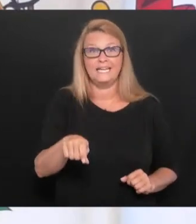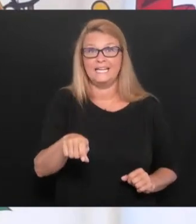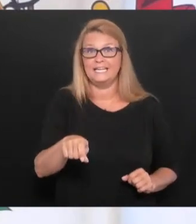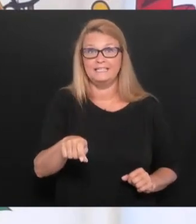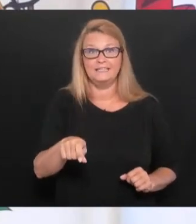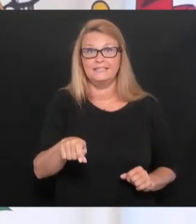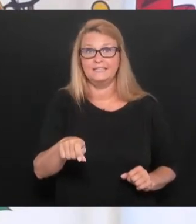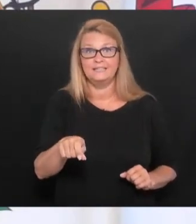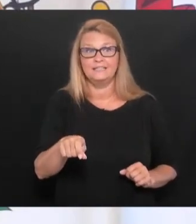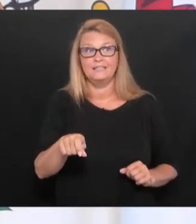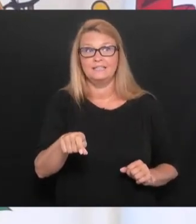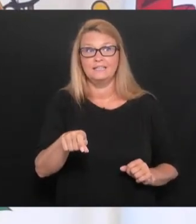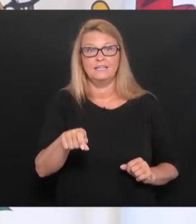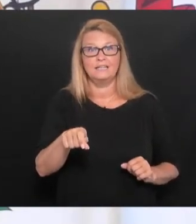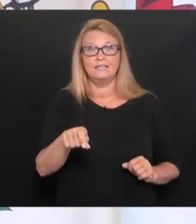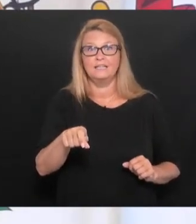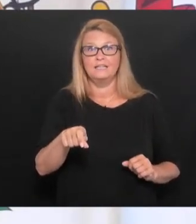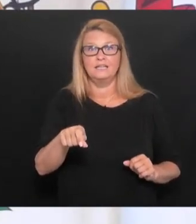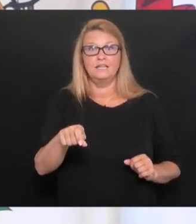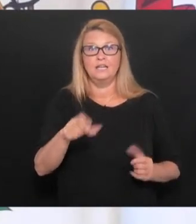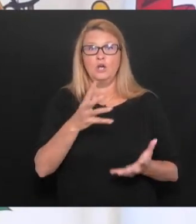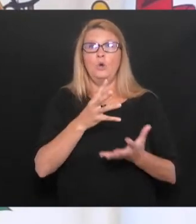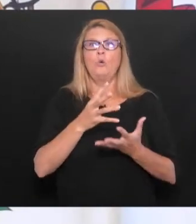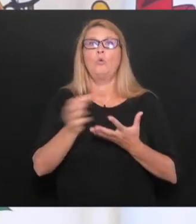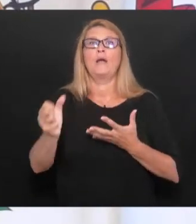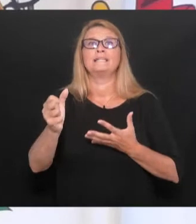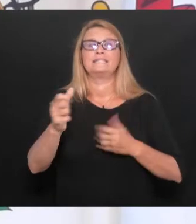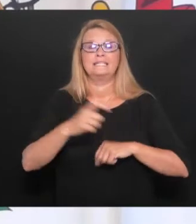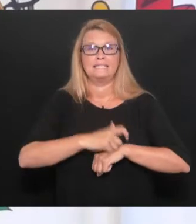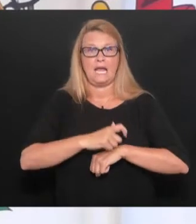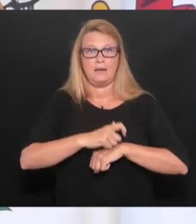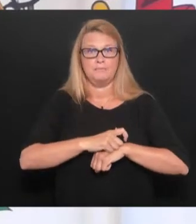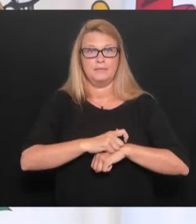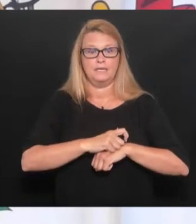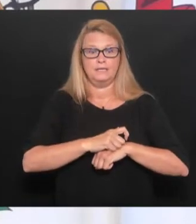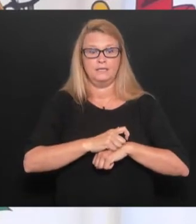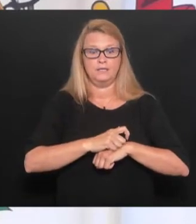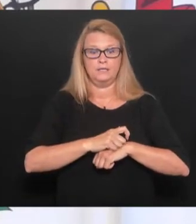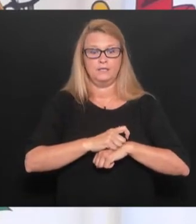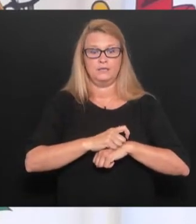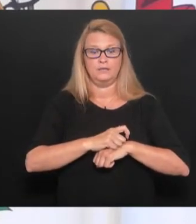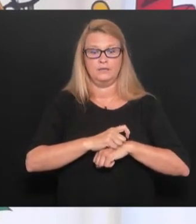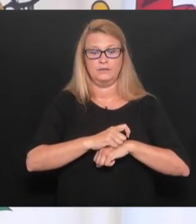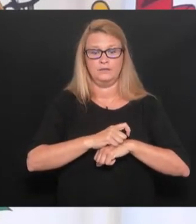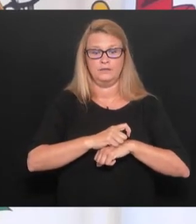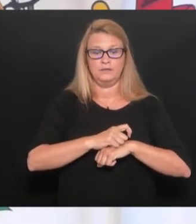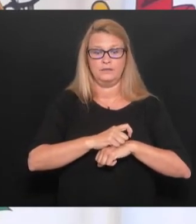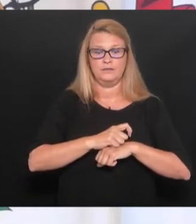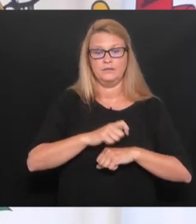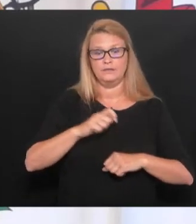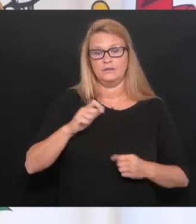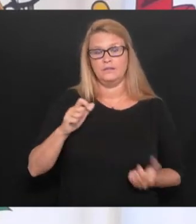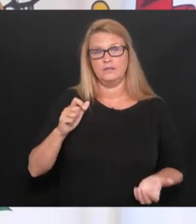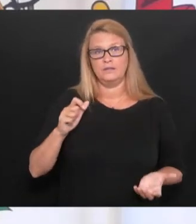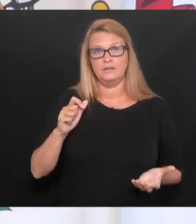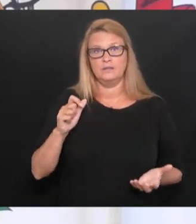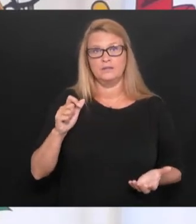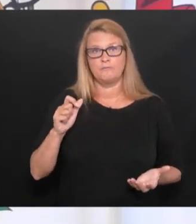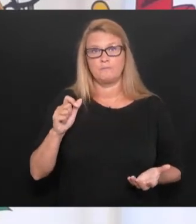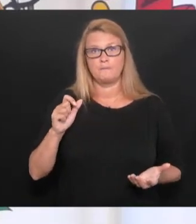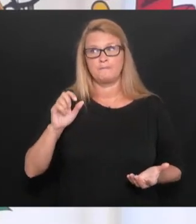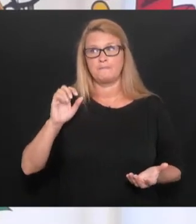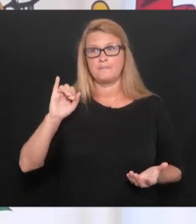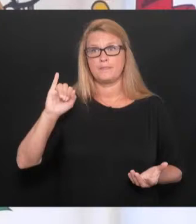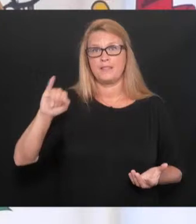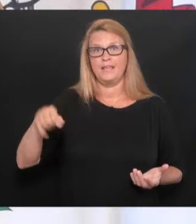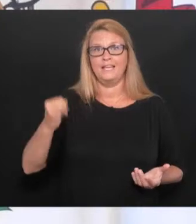to spend an incredible amount of time. Jim Carrey at one time, was trying to see what